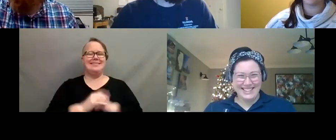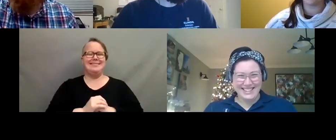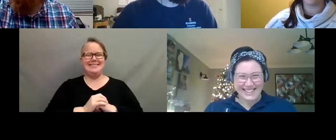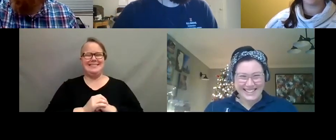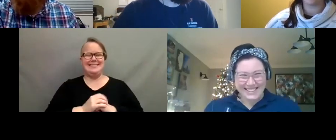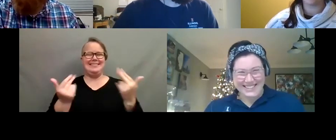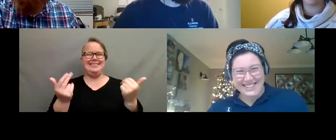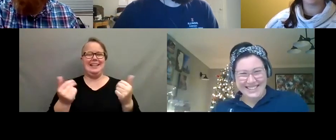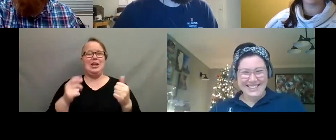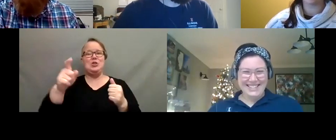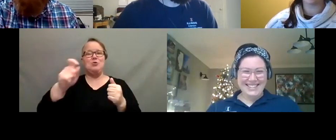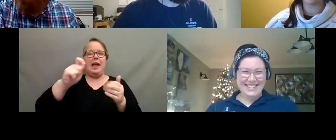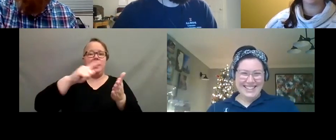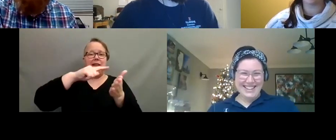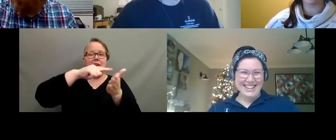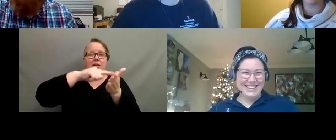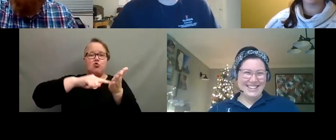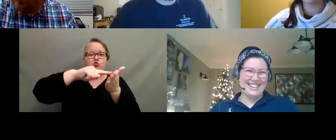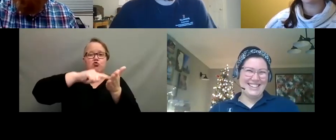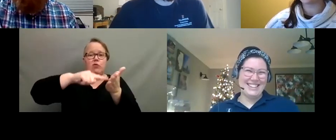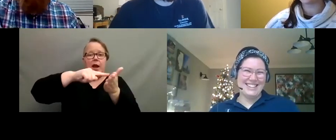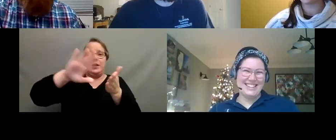You can write your name on it. It's time to wash it.